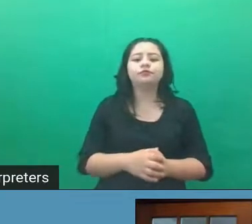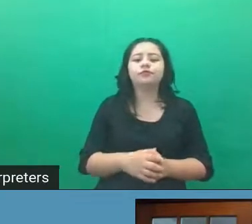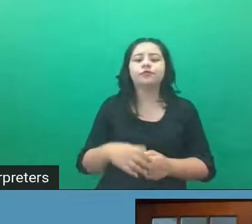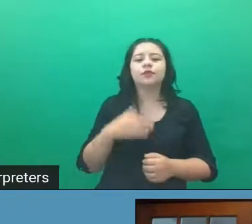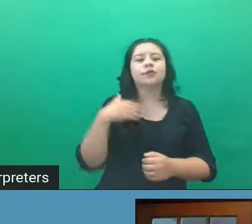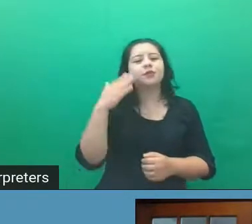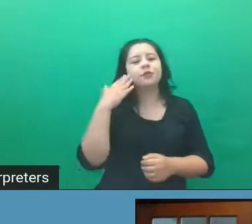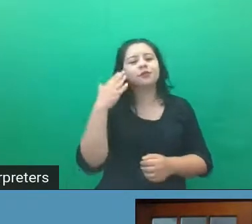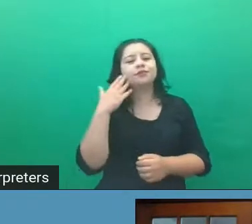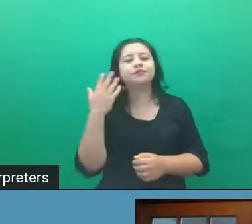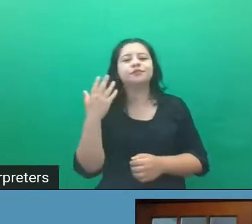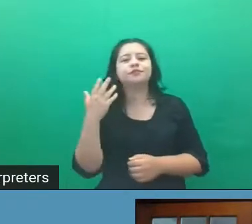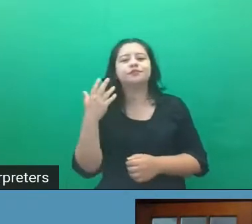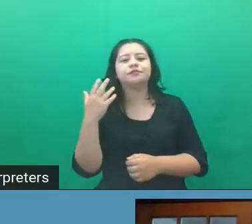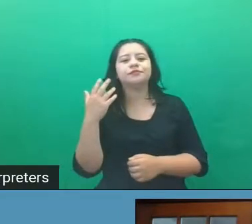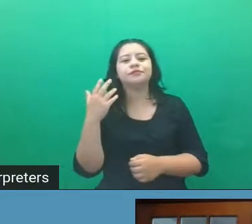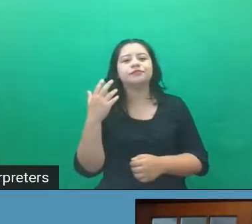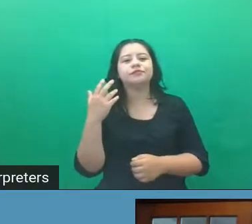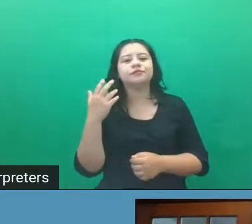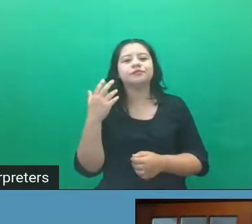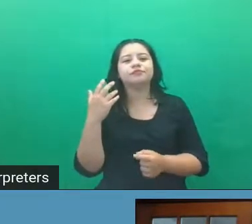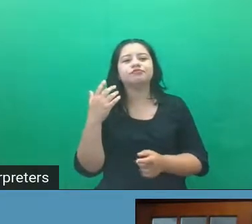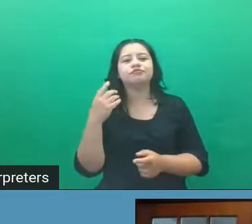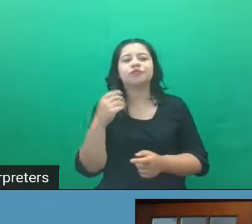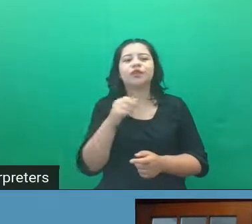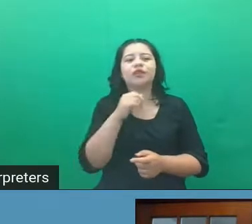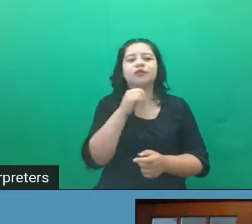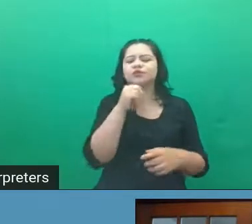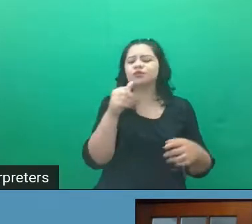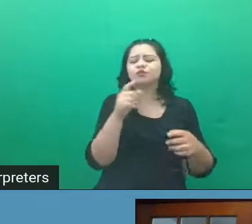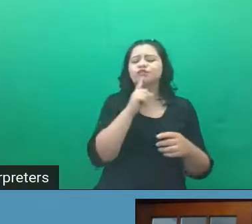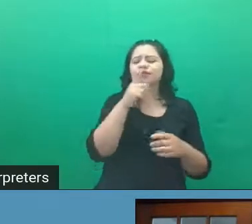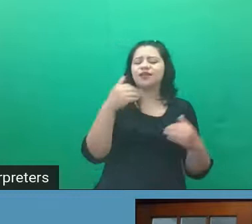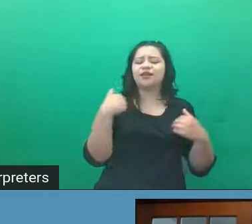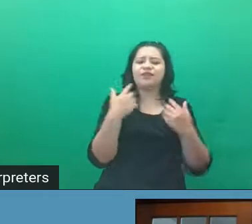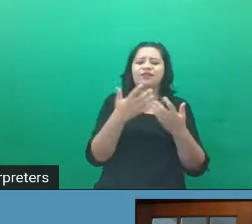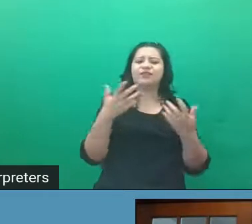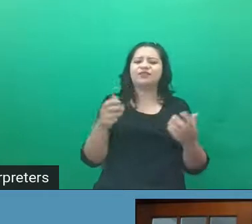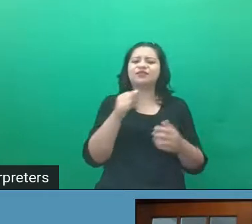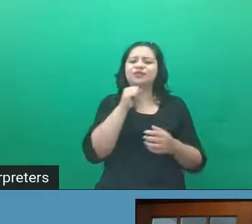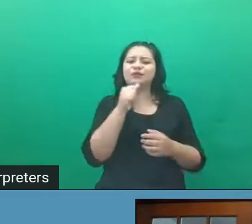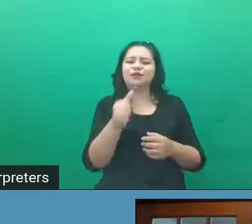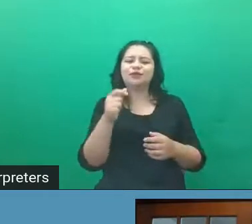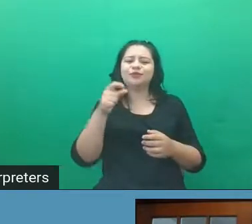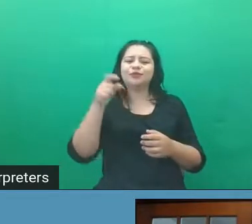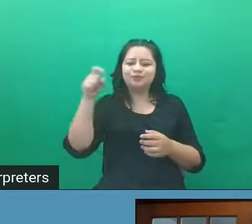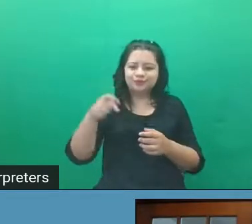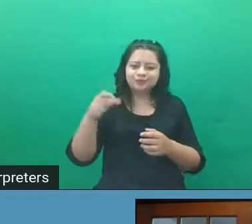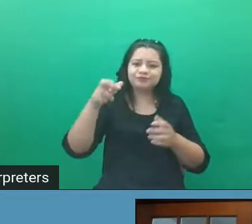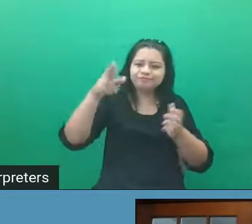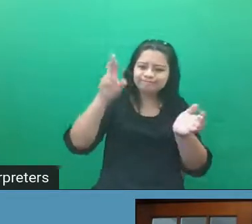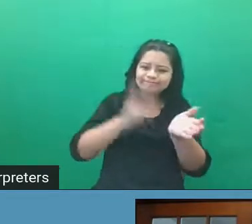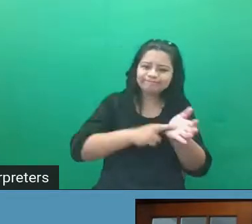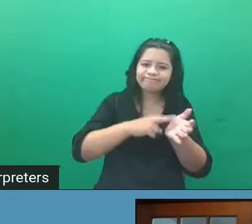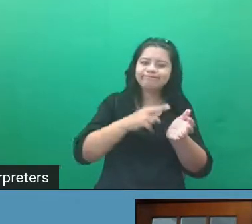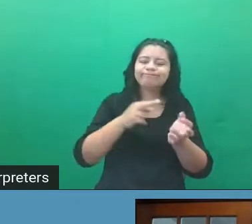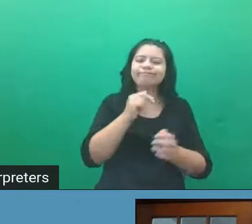I rarely have things that don't require some type of registration. An open event, I think I would,